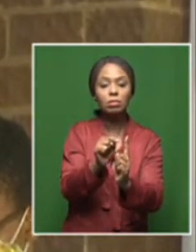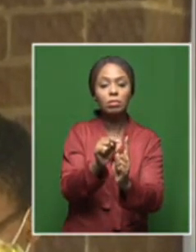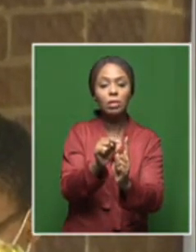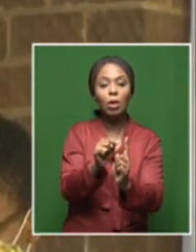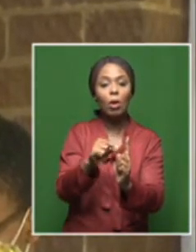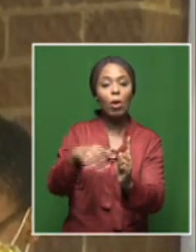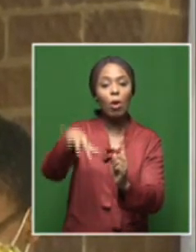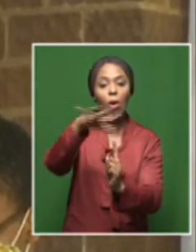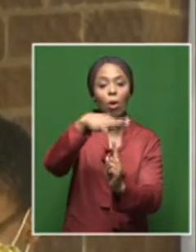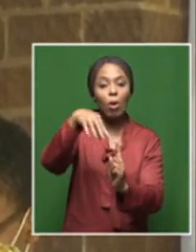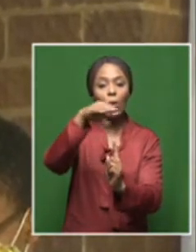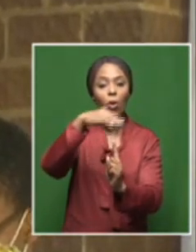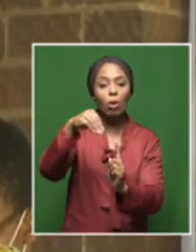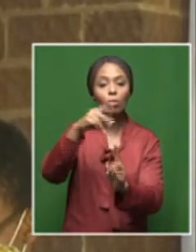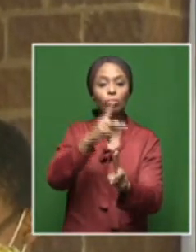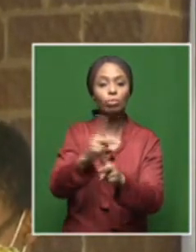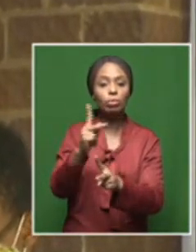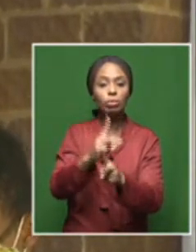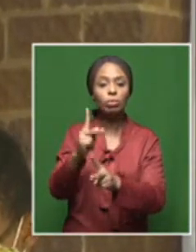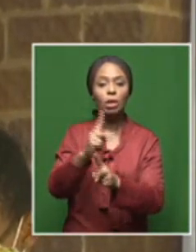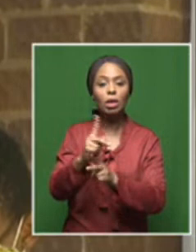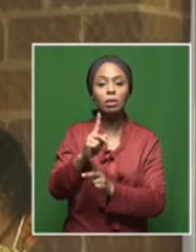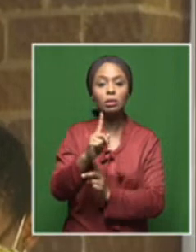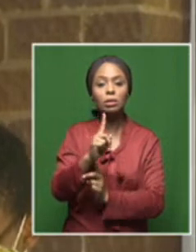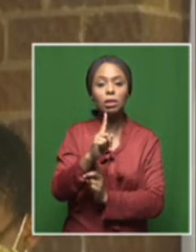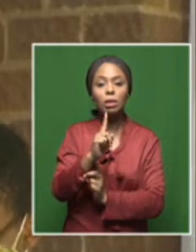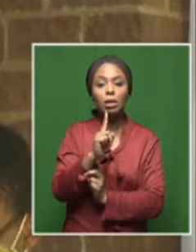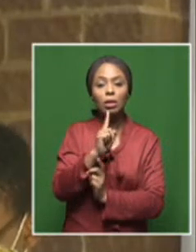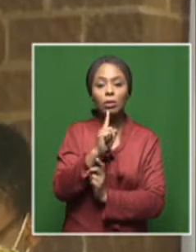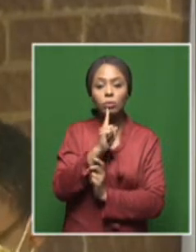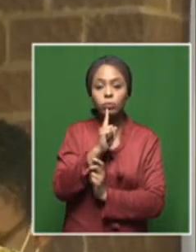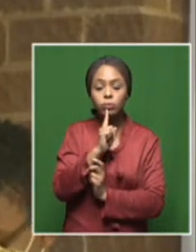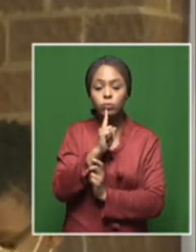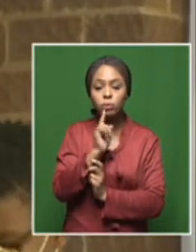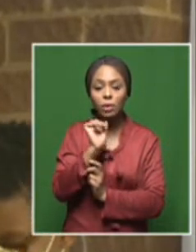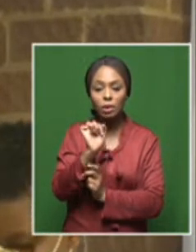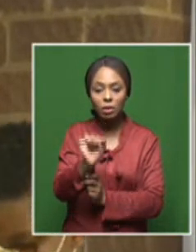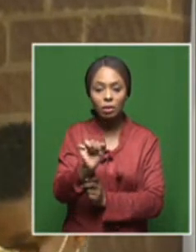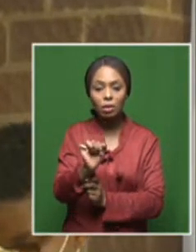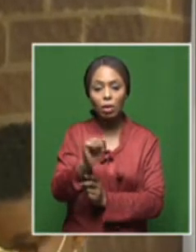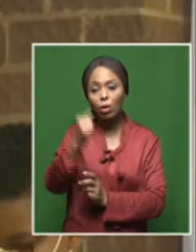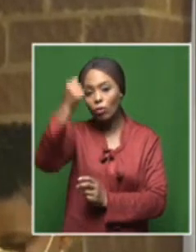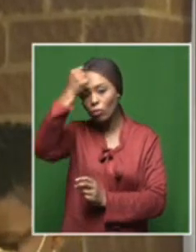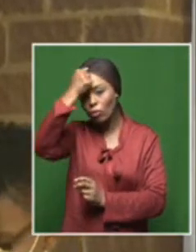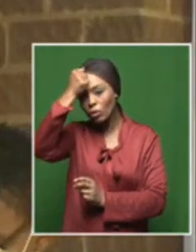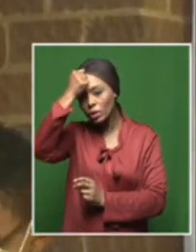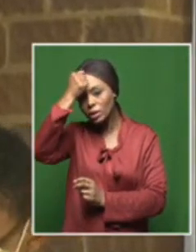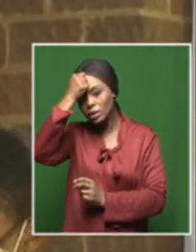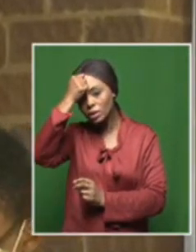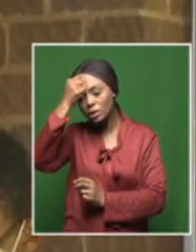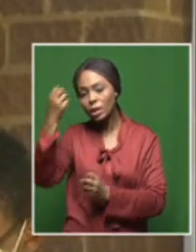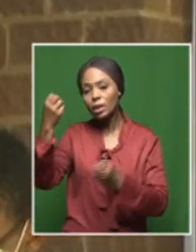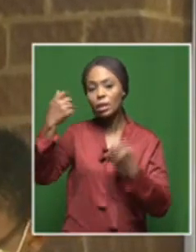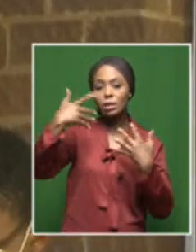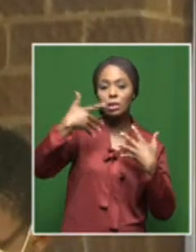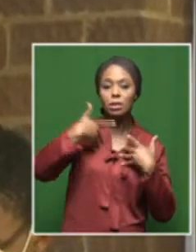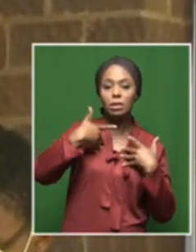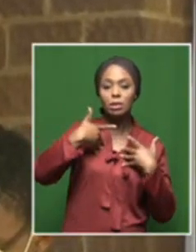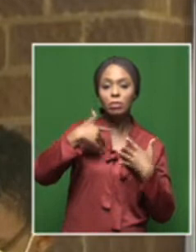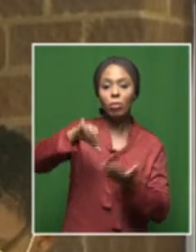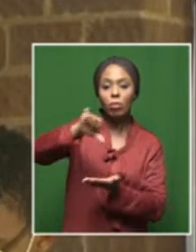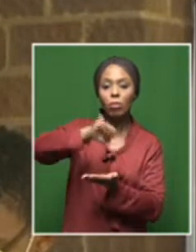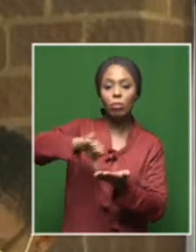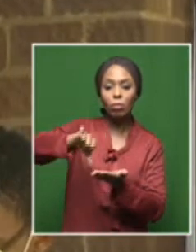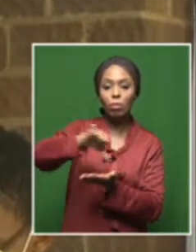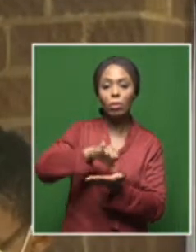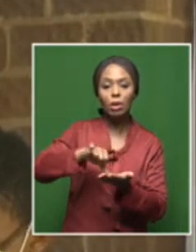lamps. The foolish ones said to the wise, "Give us some of your oil, our lamps are